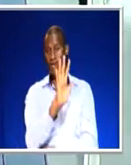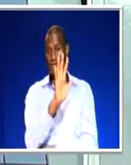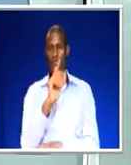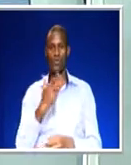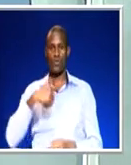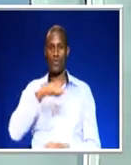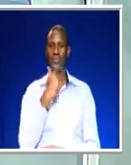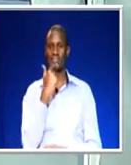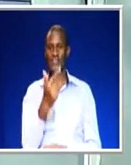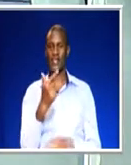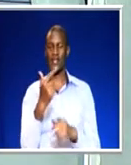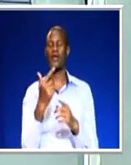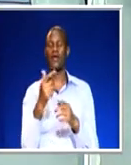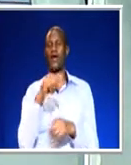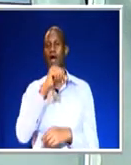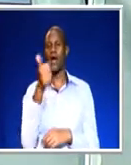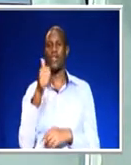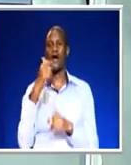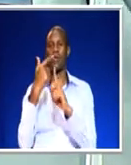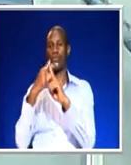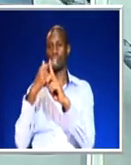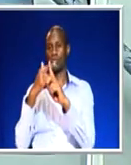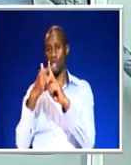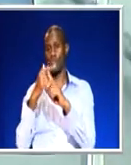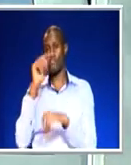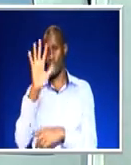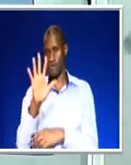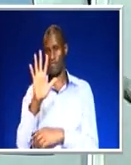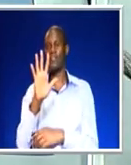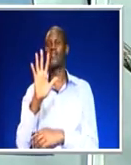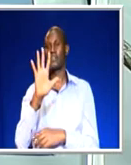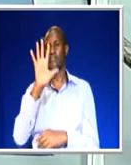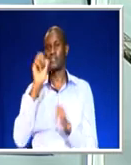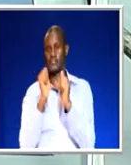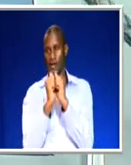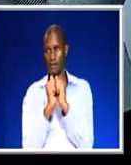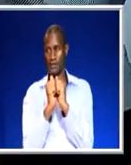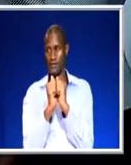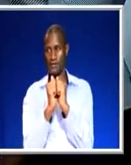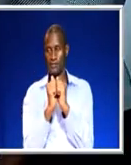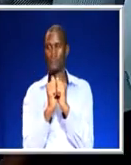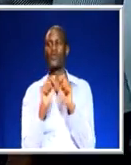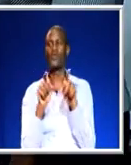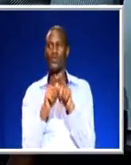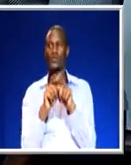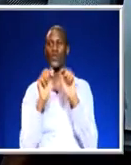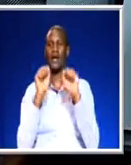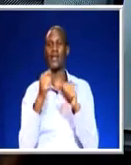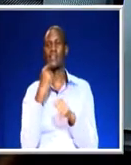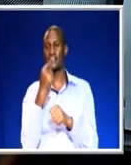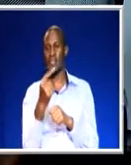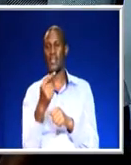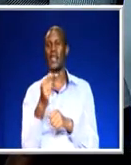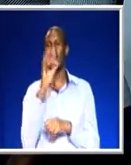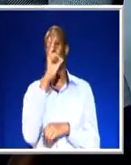say another multiple of 5 is 10. I can also put this 5 in